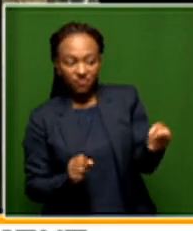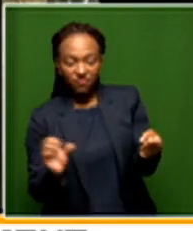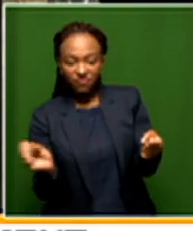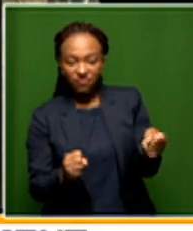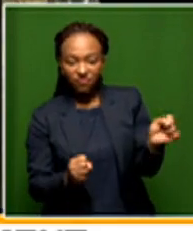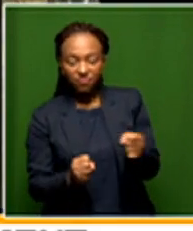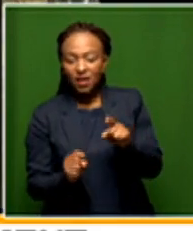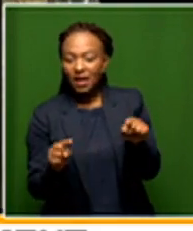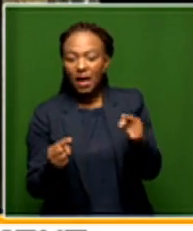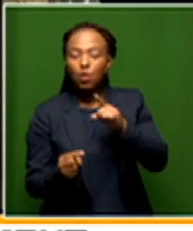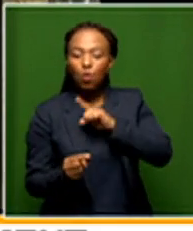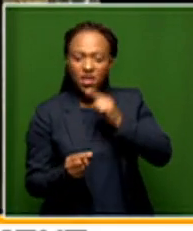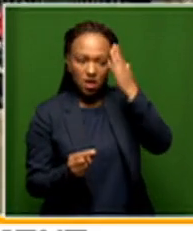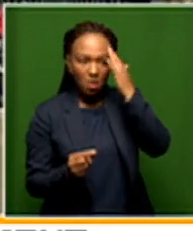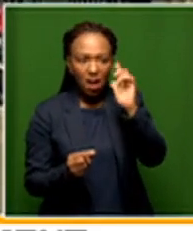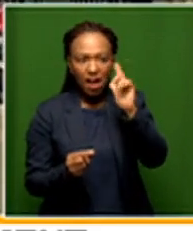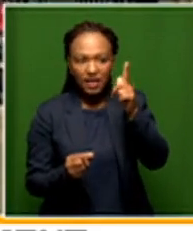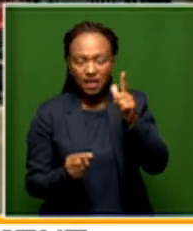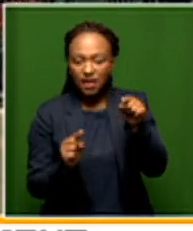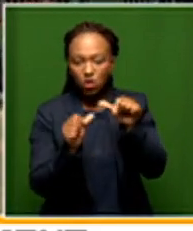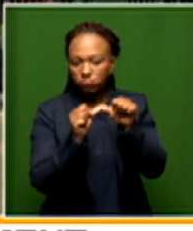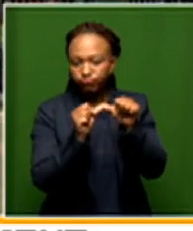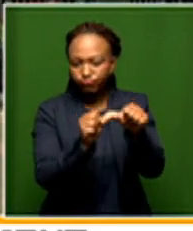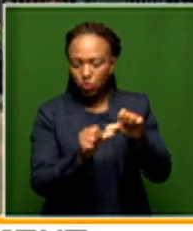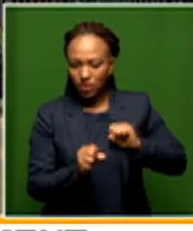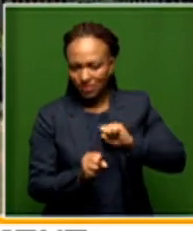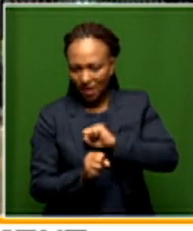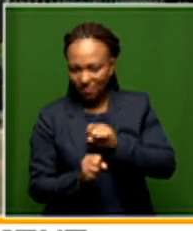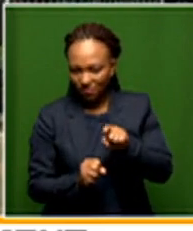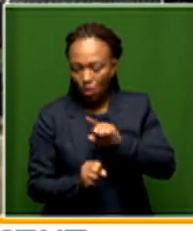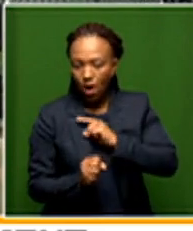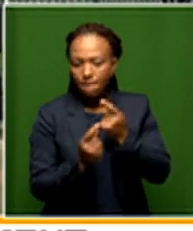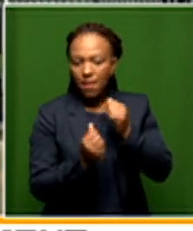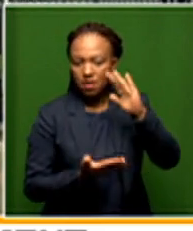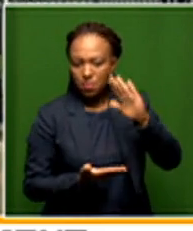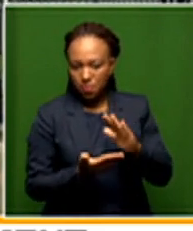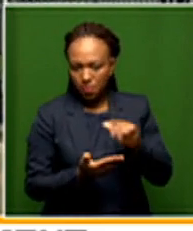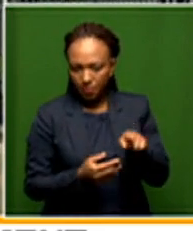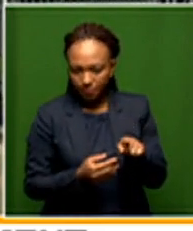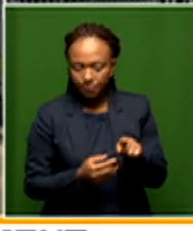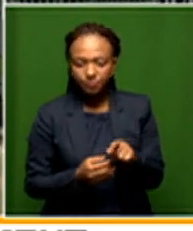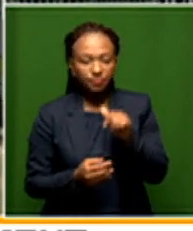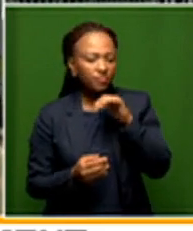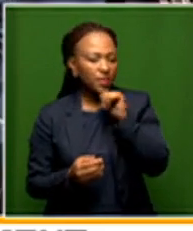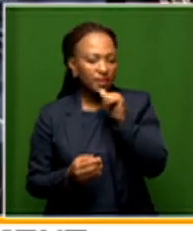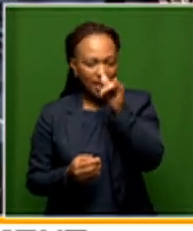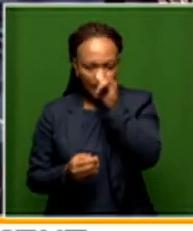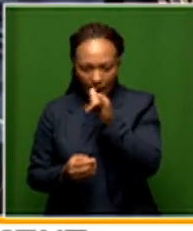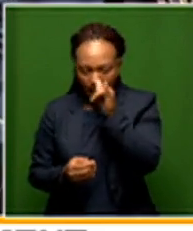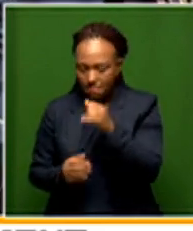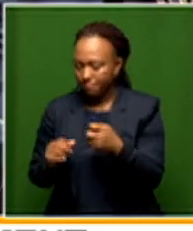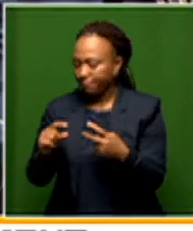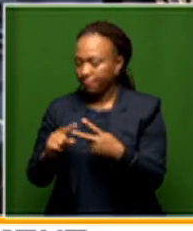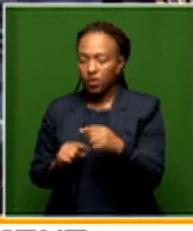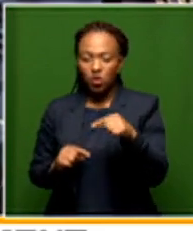staff. And critical to combating corruption, as well as tackling all other crime, whether it be gender-based